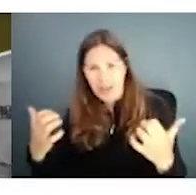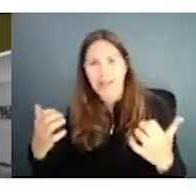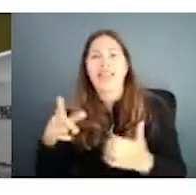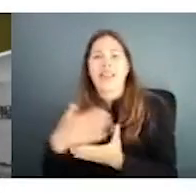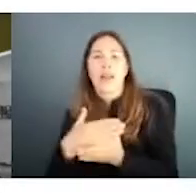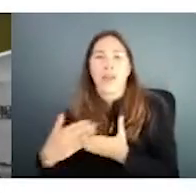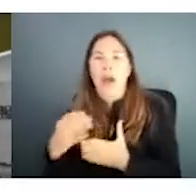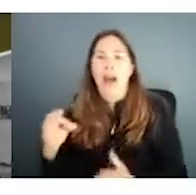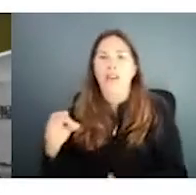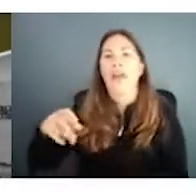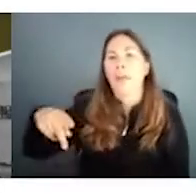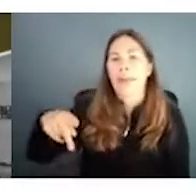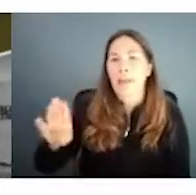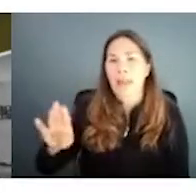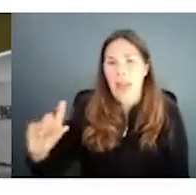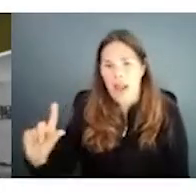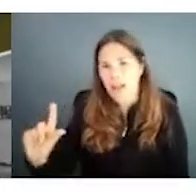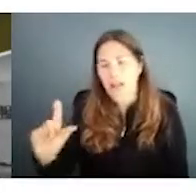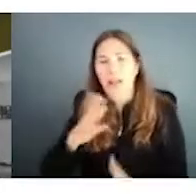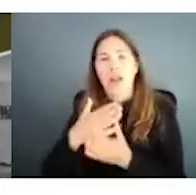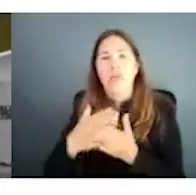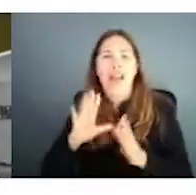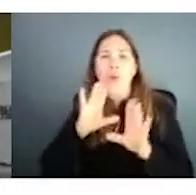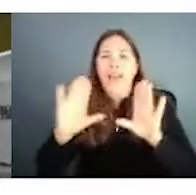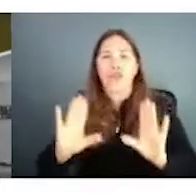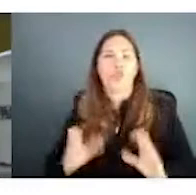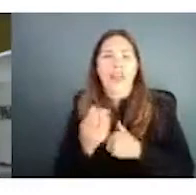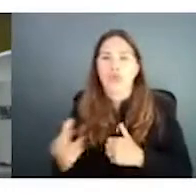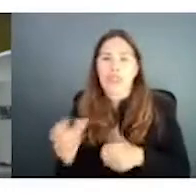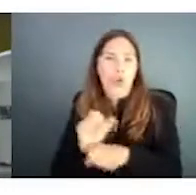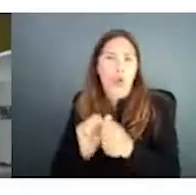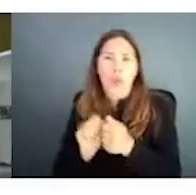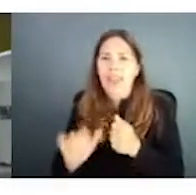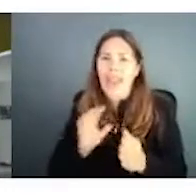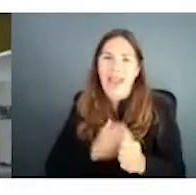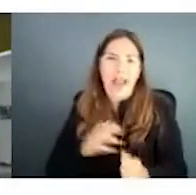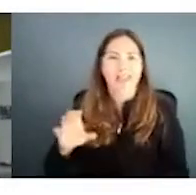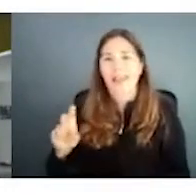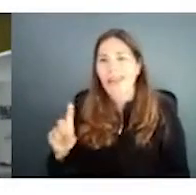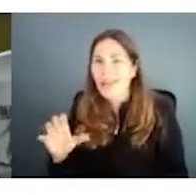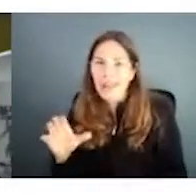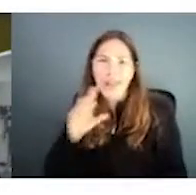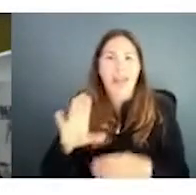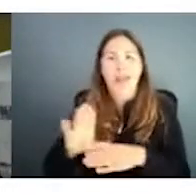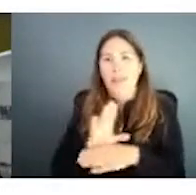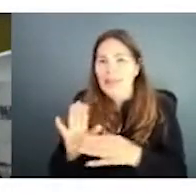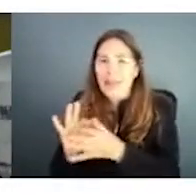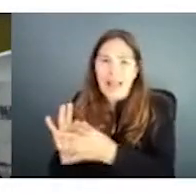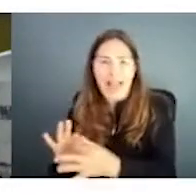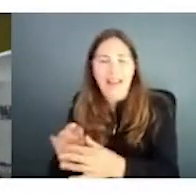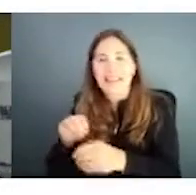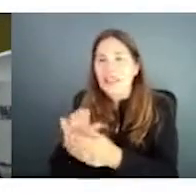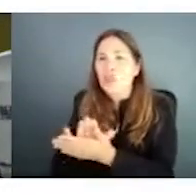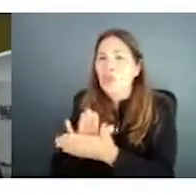of PBL. And we also have great resources in order to work with, right? Our CDC and our Business Alliance and our school would be